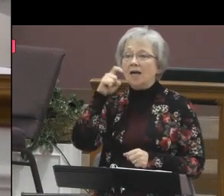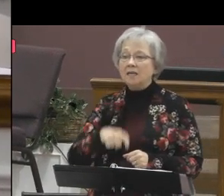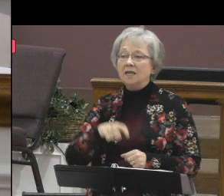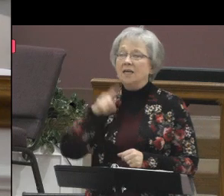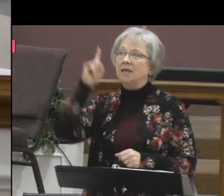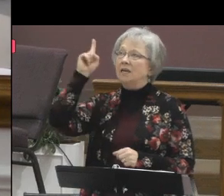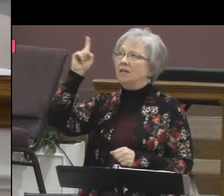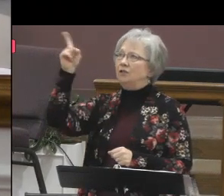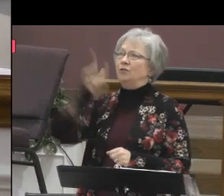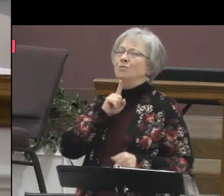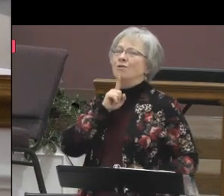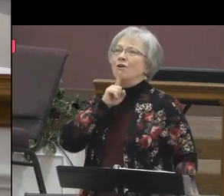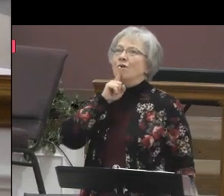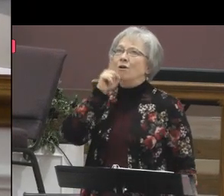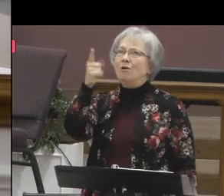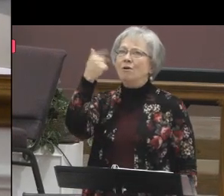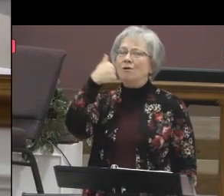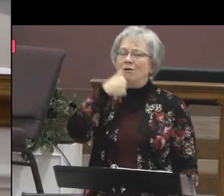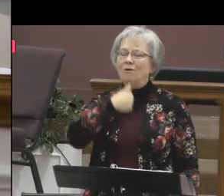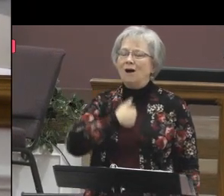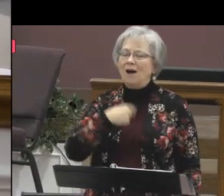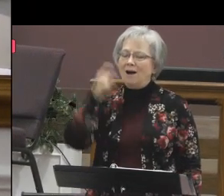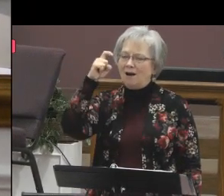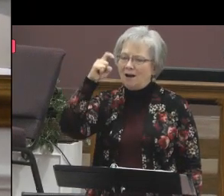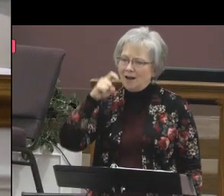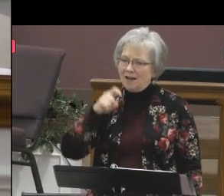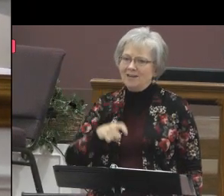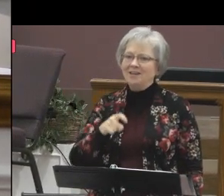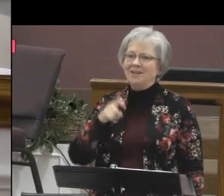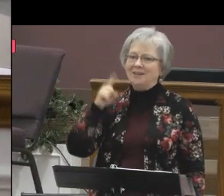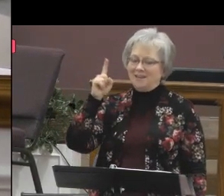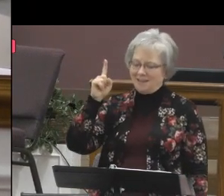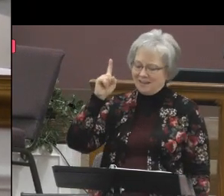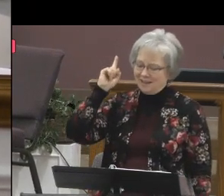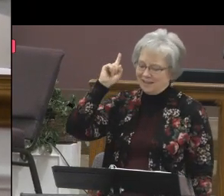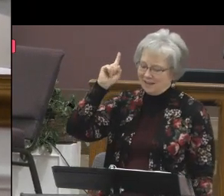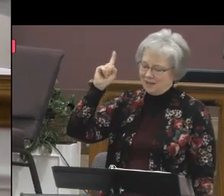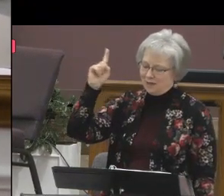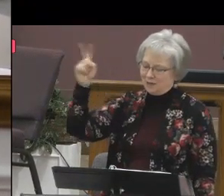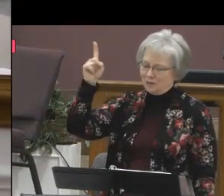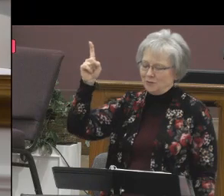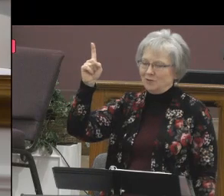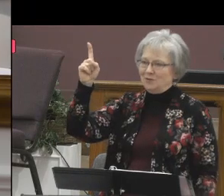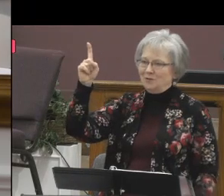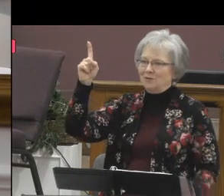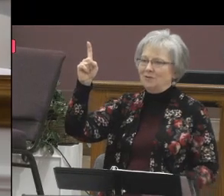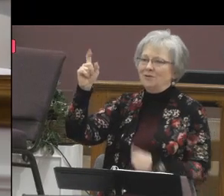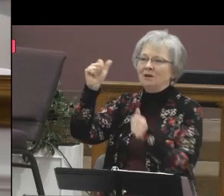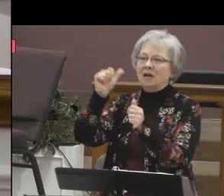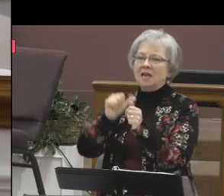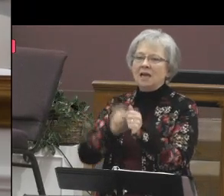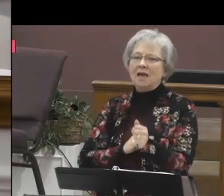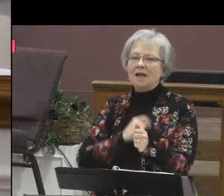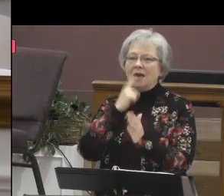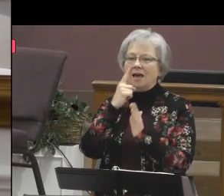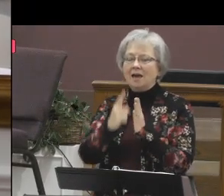What I need you, oh, I need